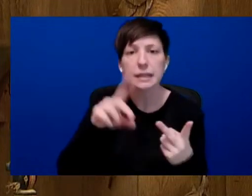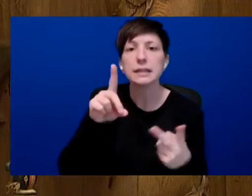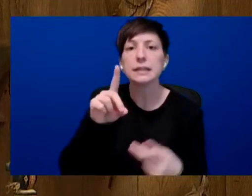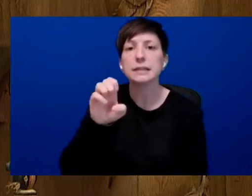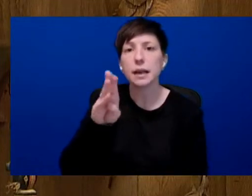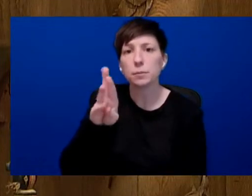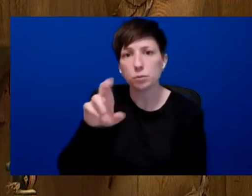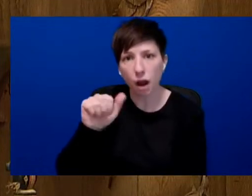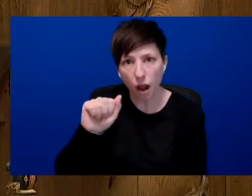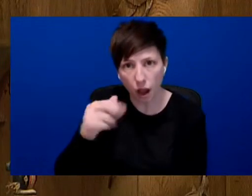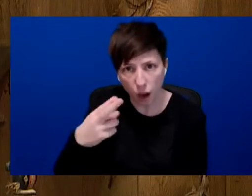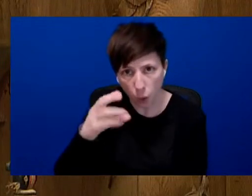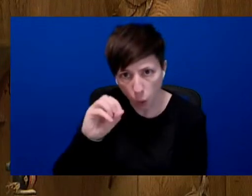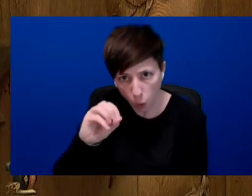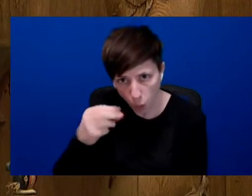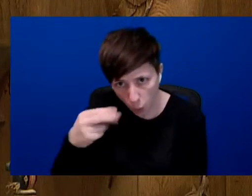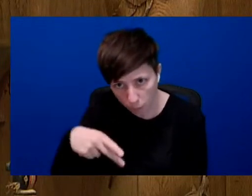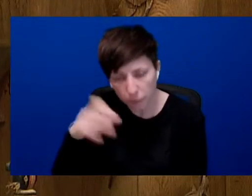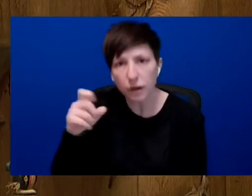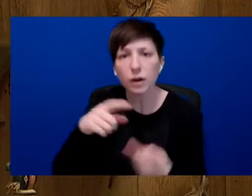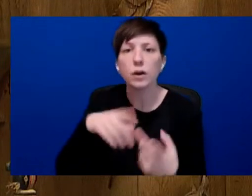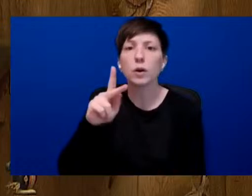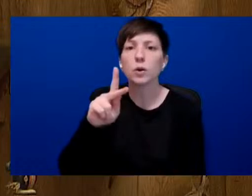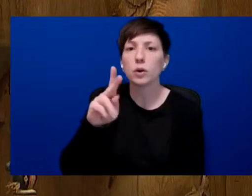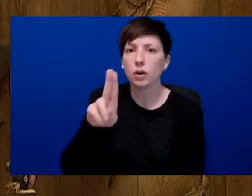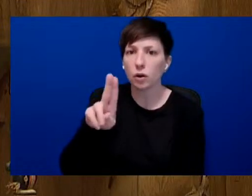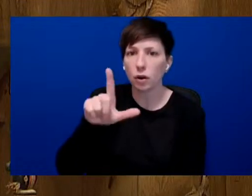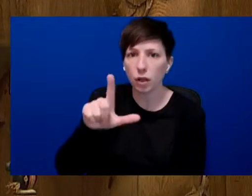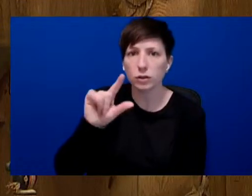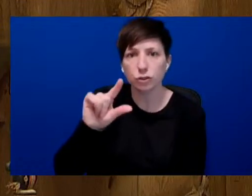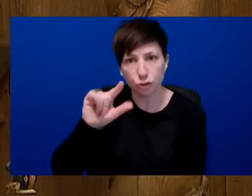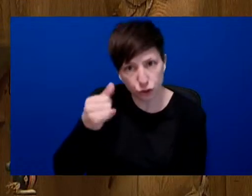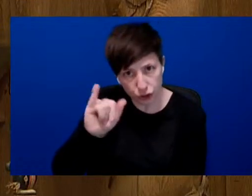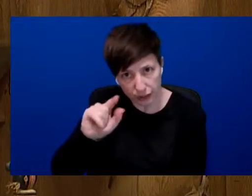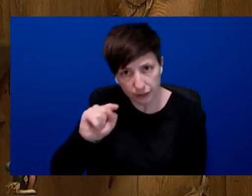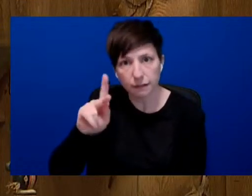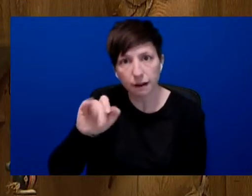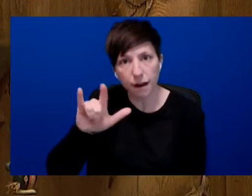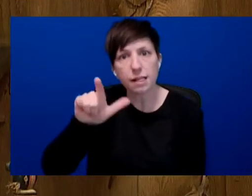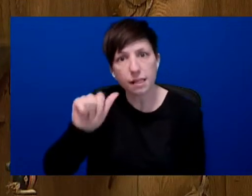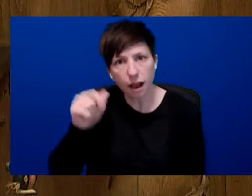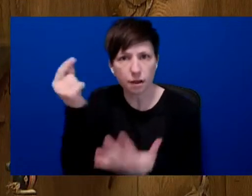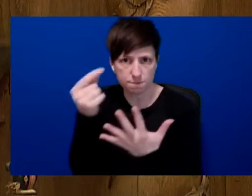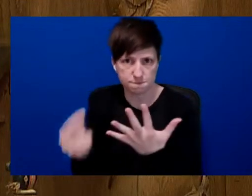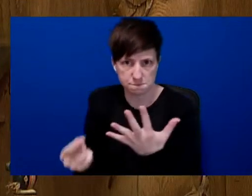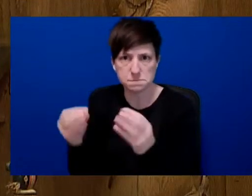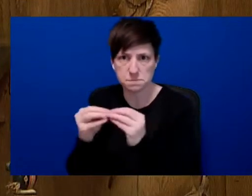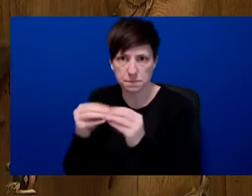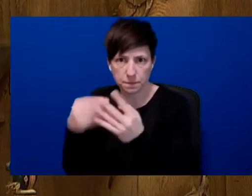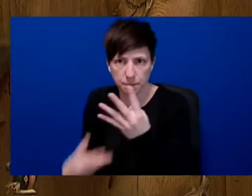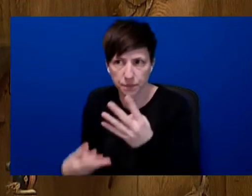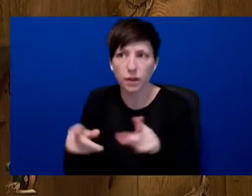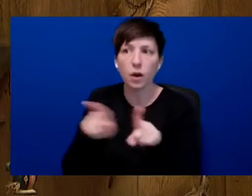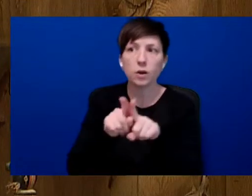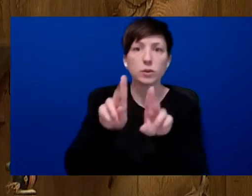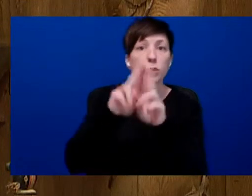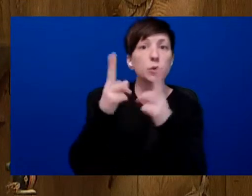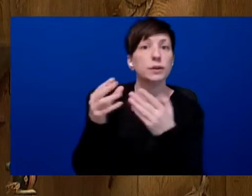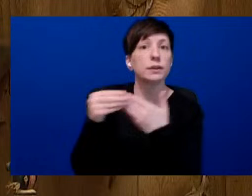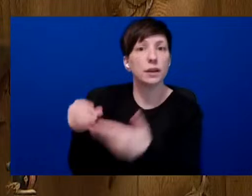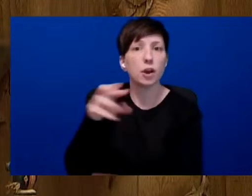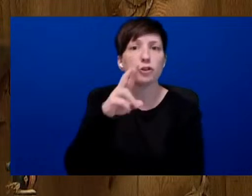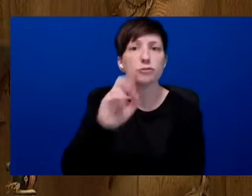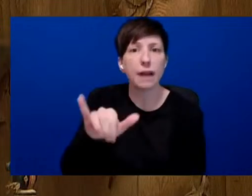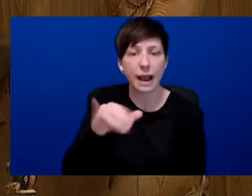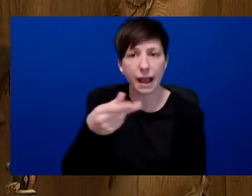Kaila, Ted Farr, as we do Bob Stahl. We mourn labor leader Ray Haynes,